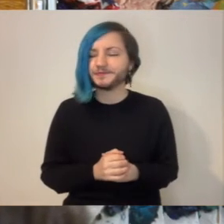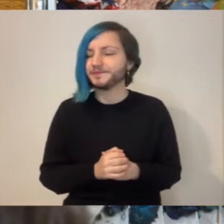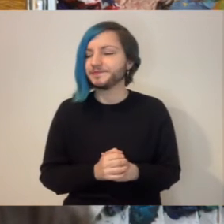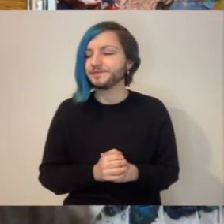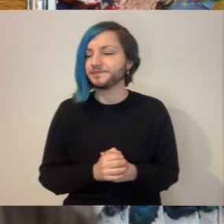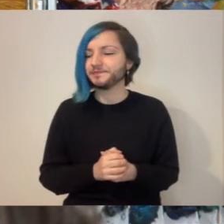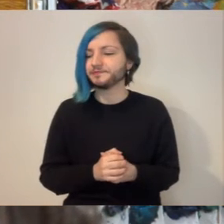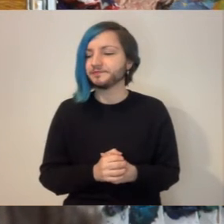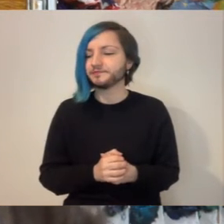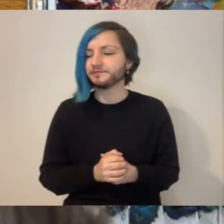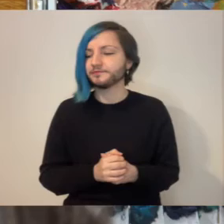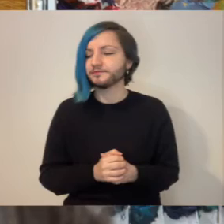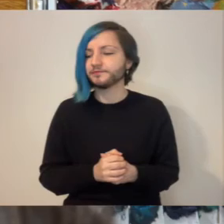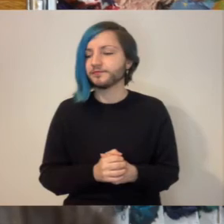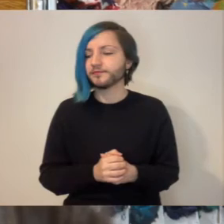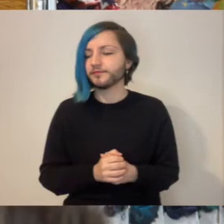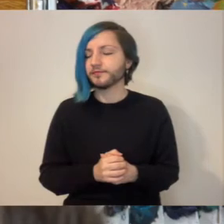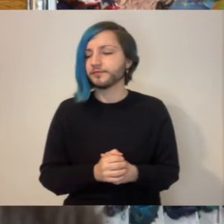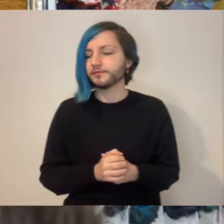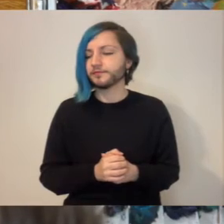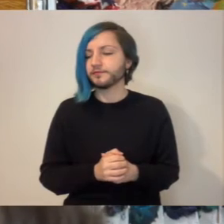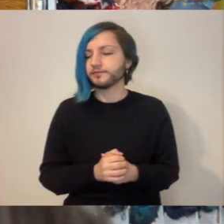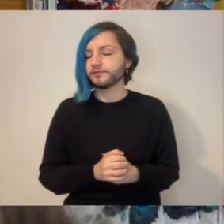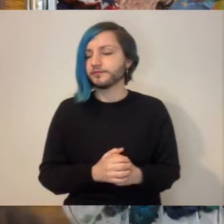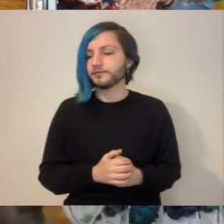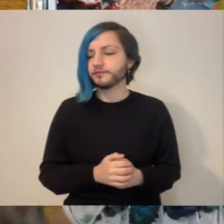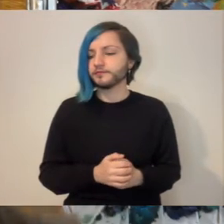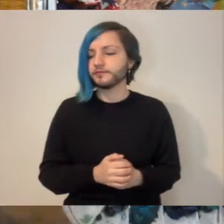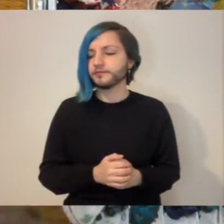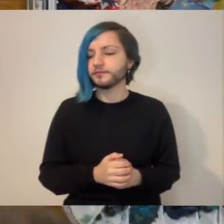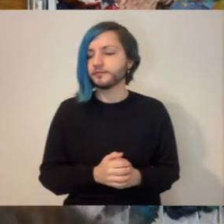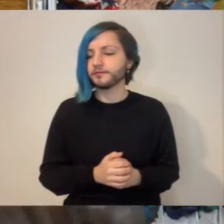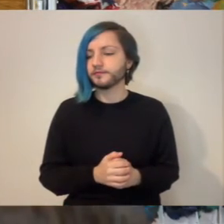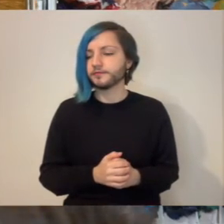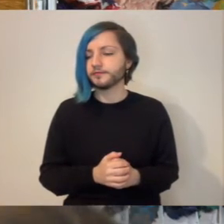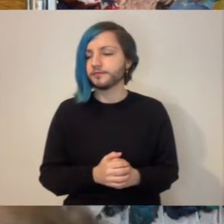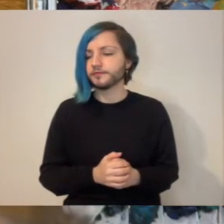in there would be quite nice. Okay, so it's kind of like,